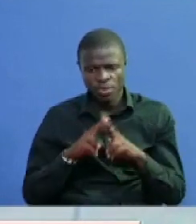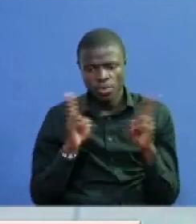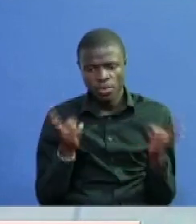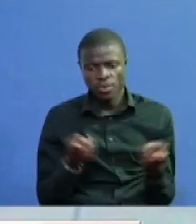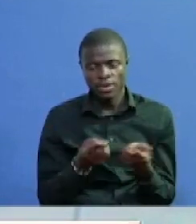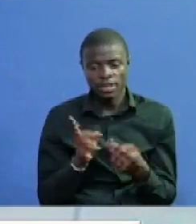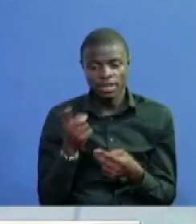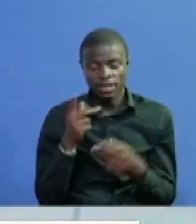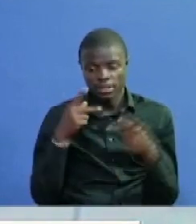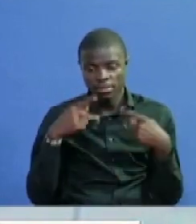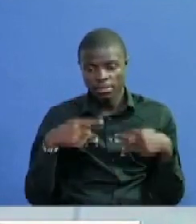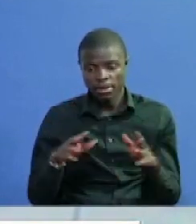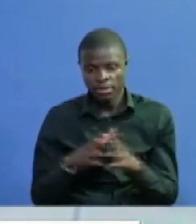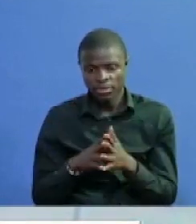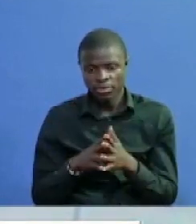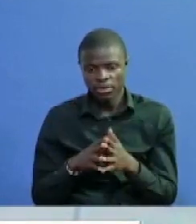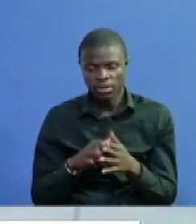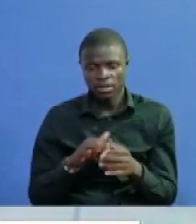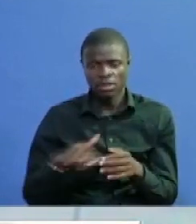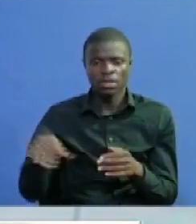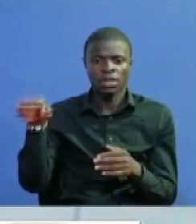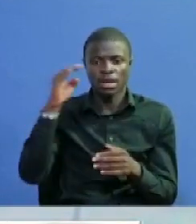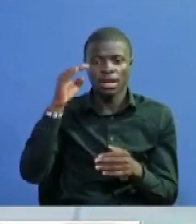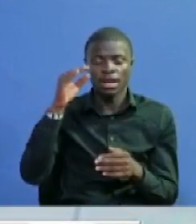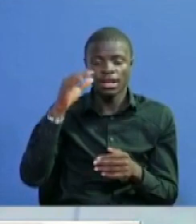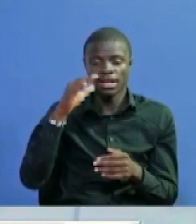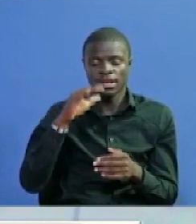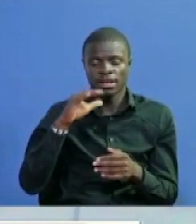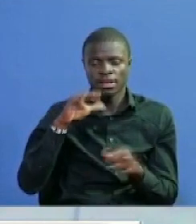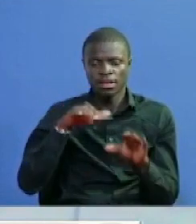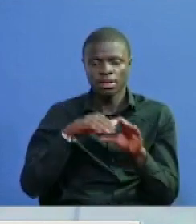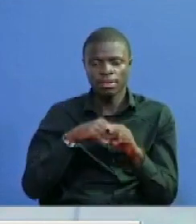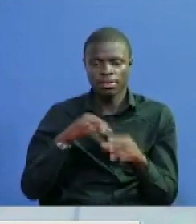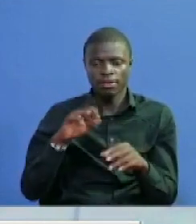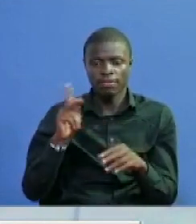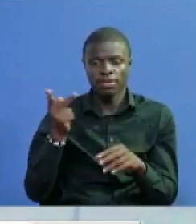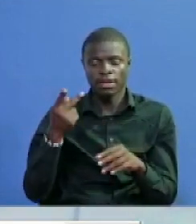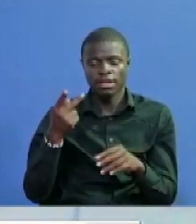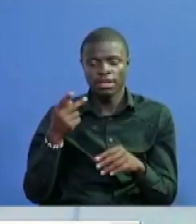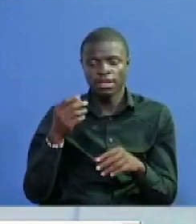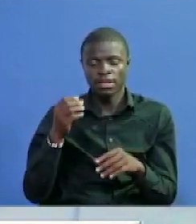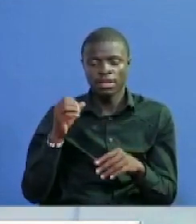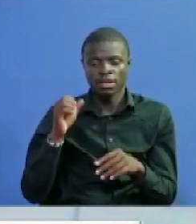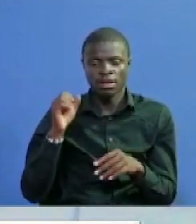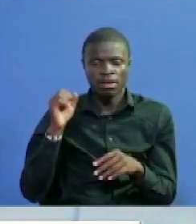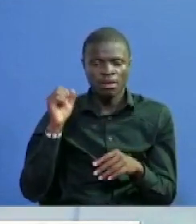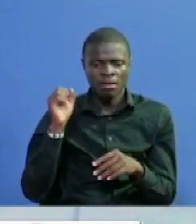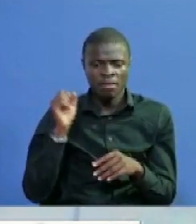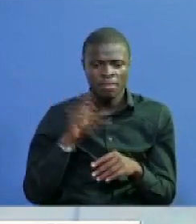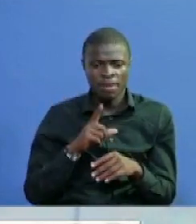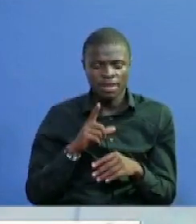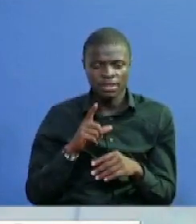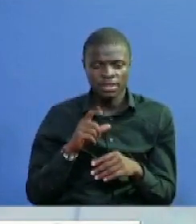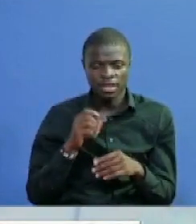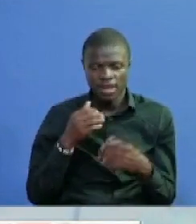that every adult male and female citizen will have, the requisite documents,